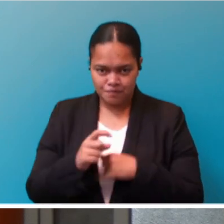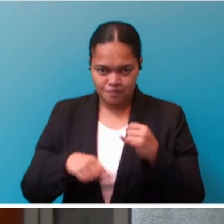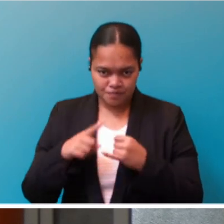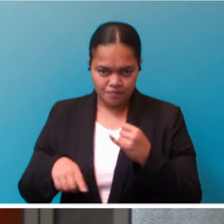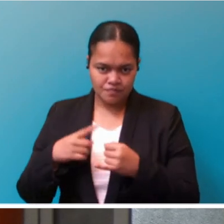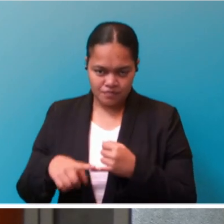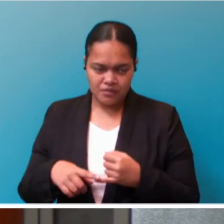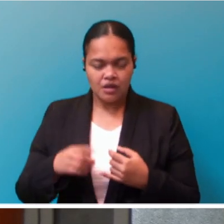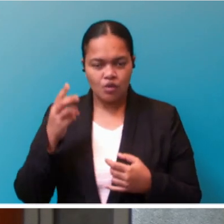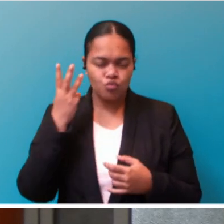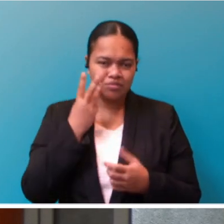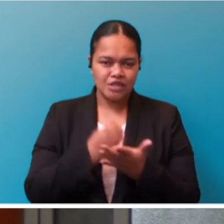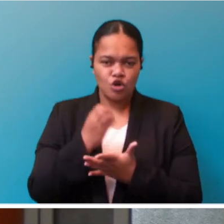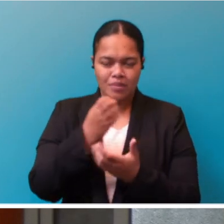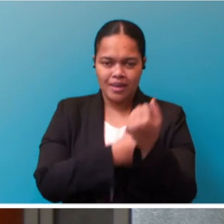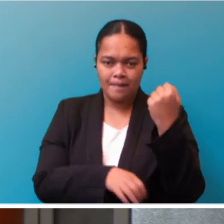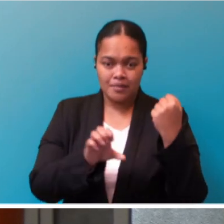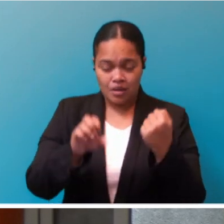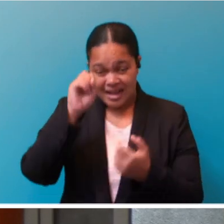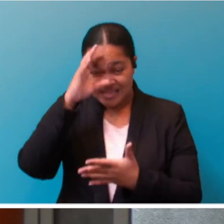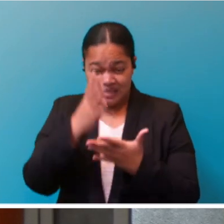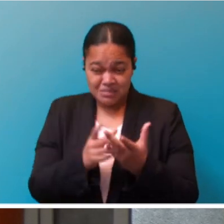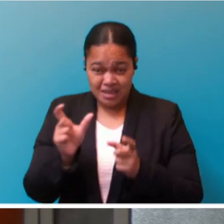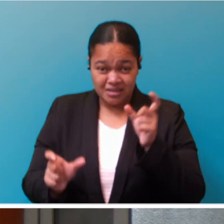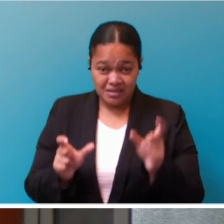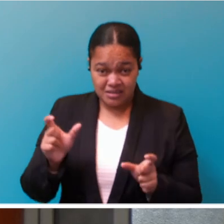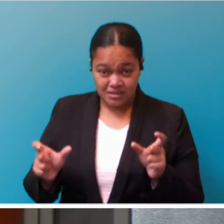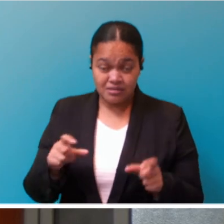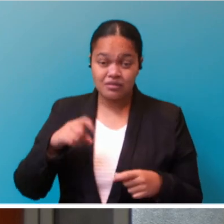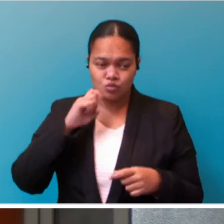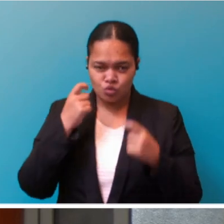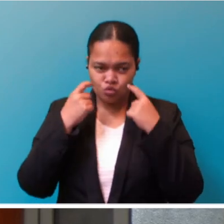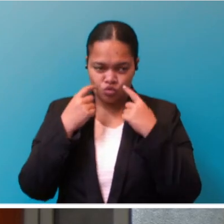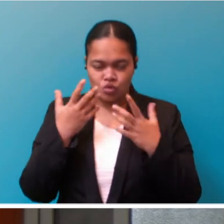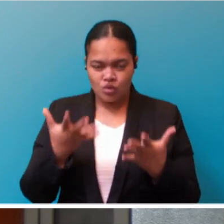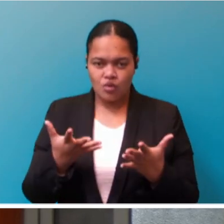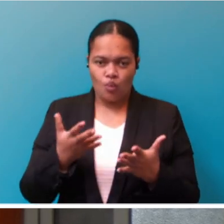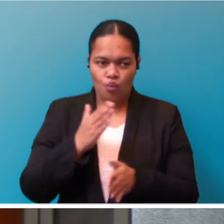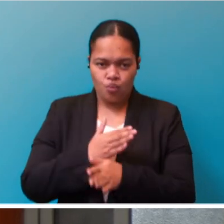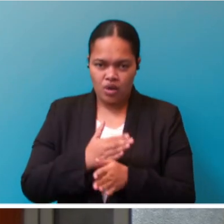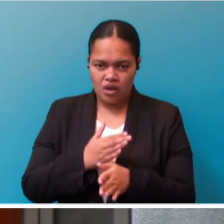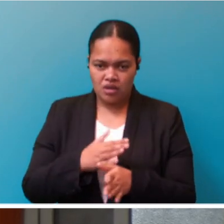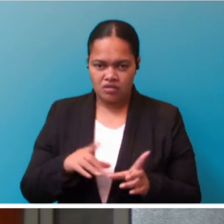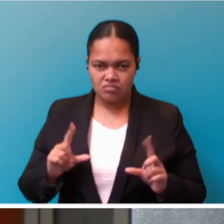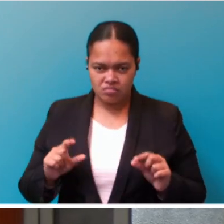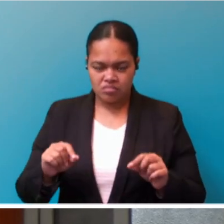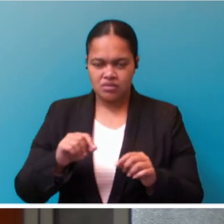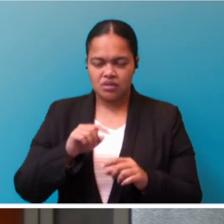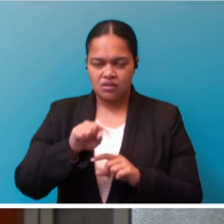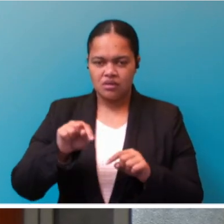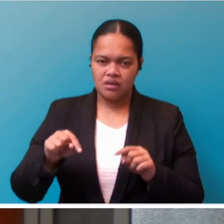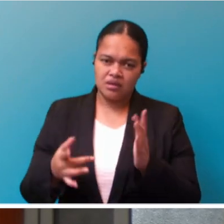Economic Empowerment. The experts, Mr. Speaker, were particularly pleased with the work being carried out around